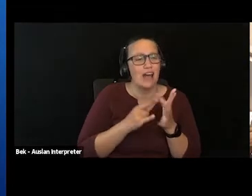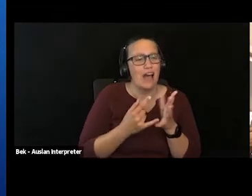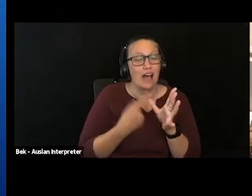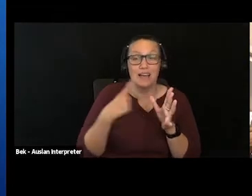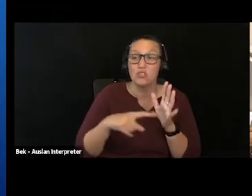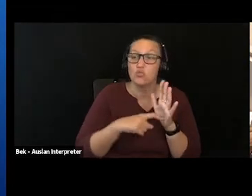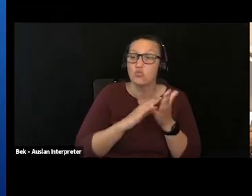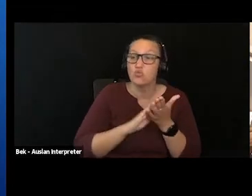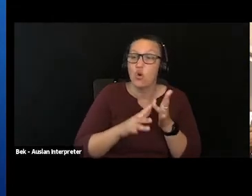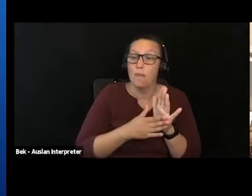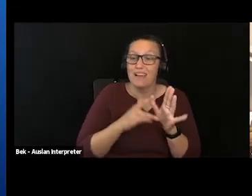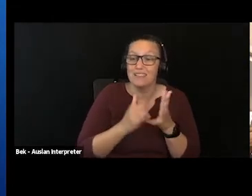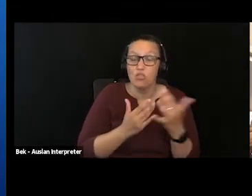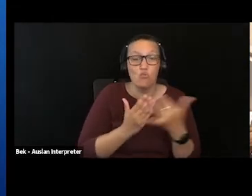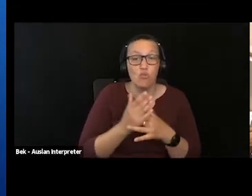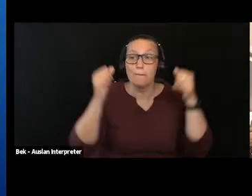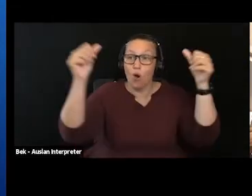session, we have